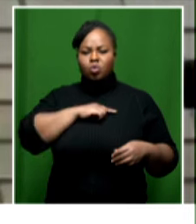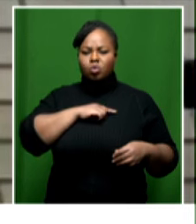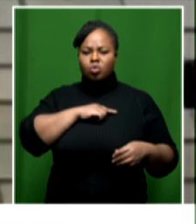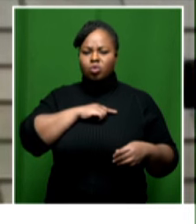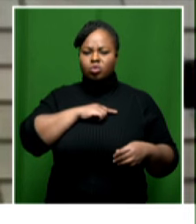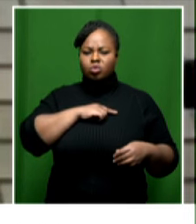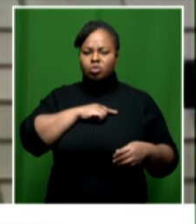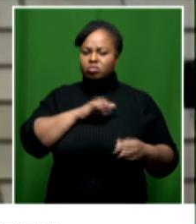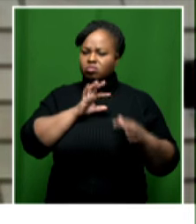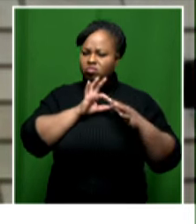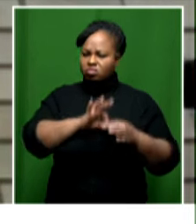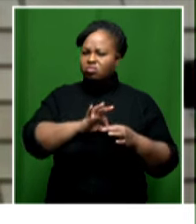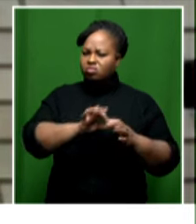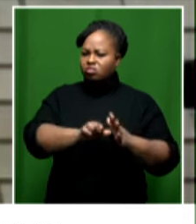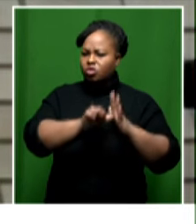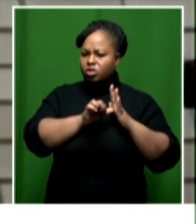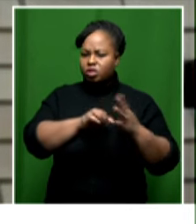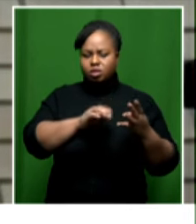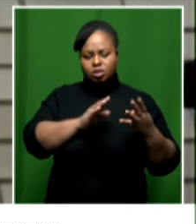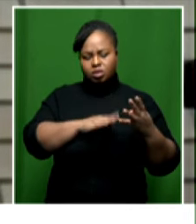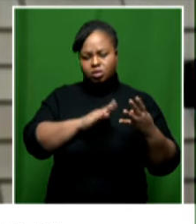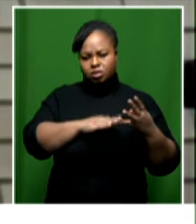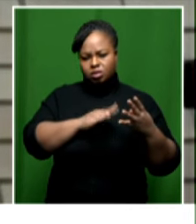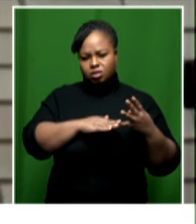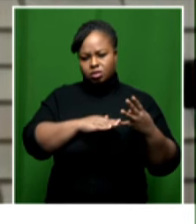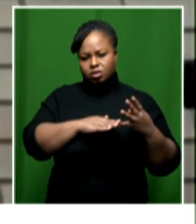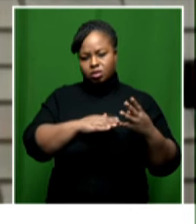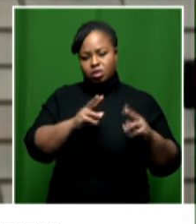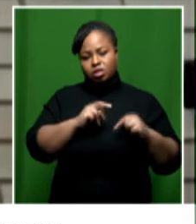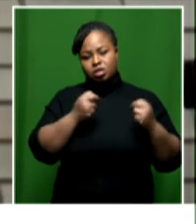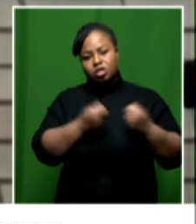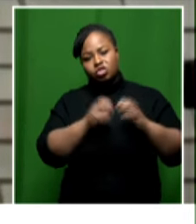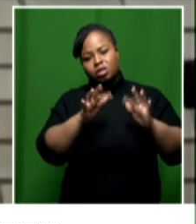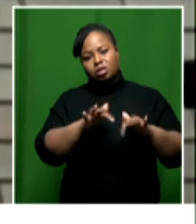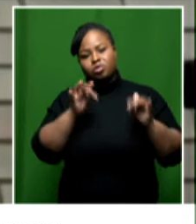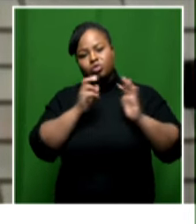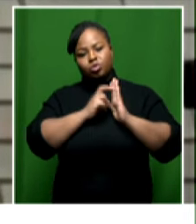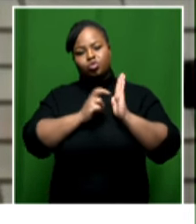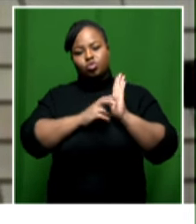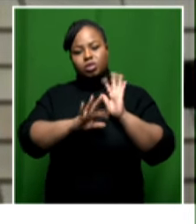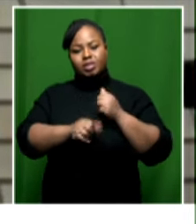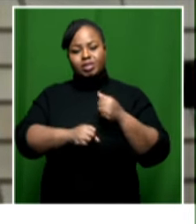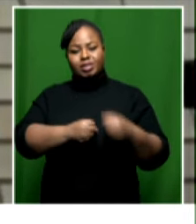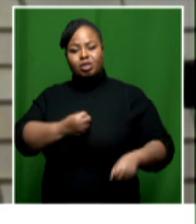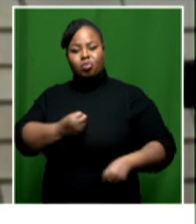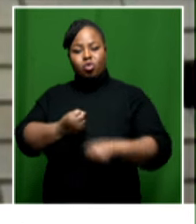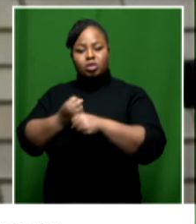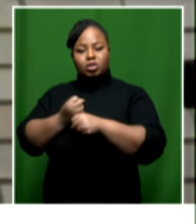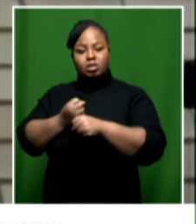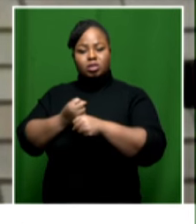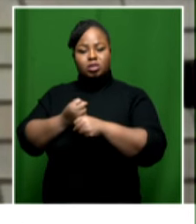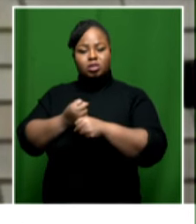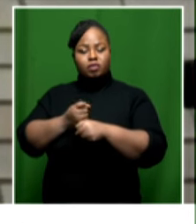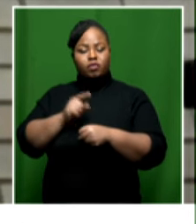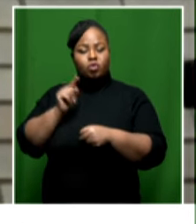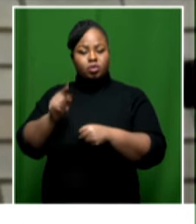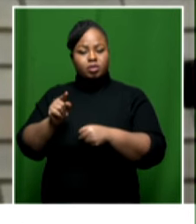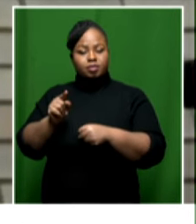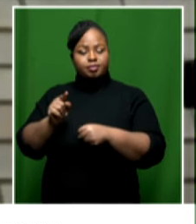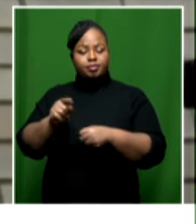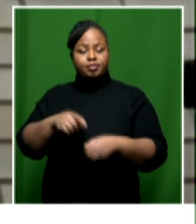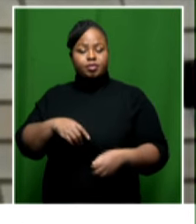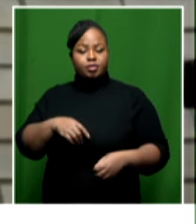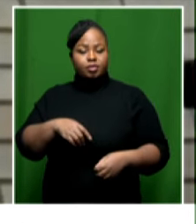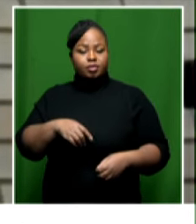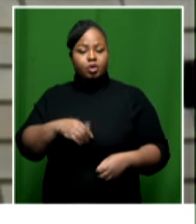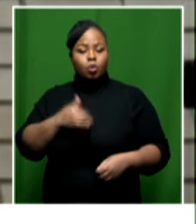relevant. And D, if any of the National Assembly rules support any basis for the relief contended for